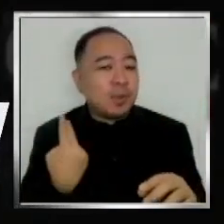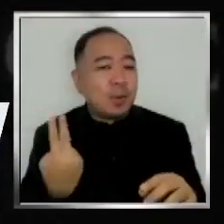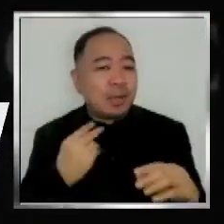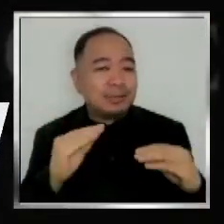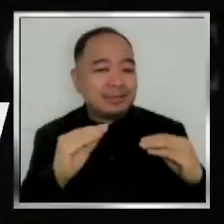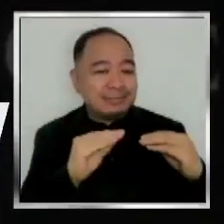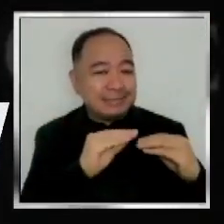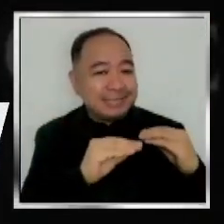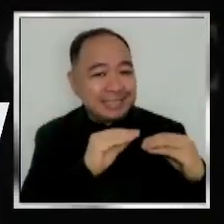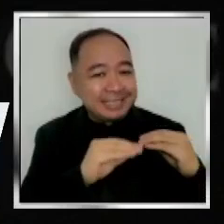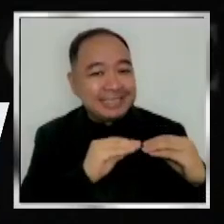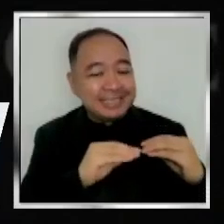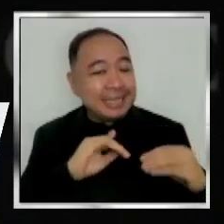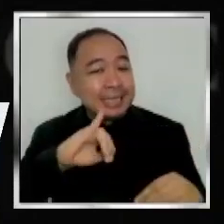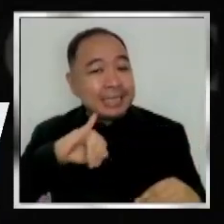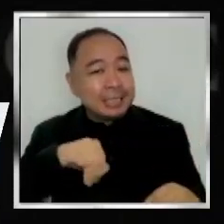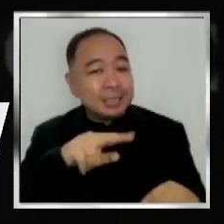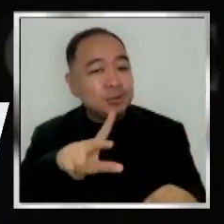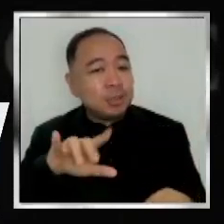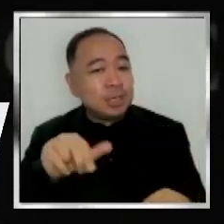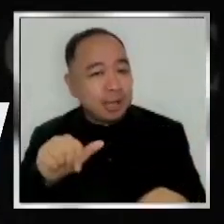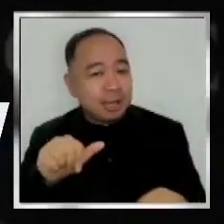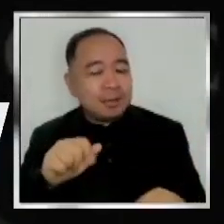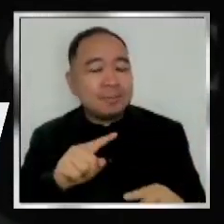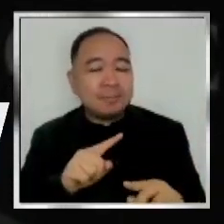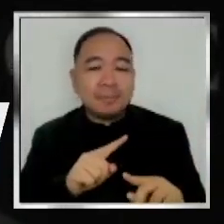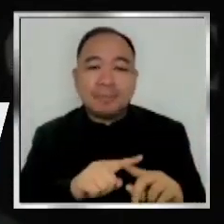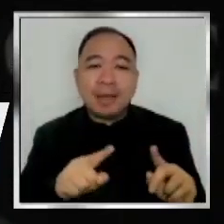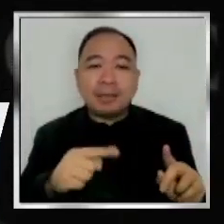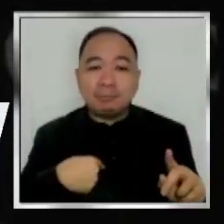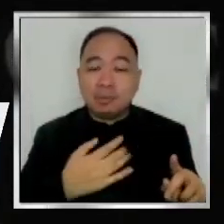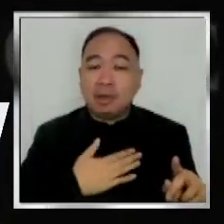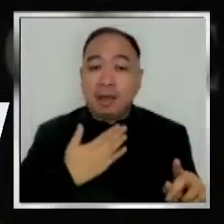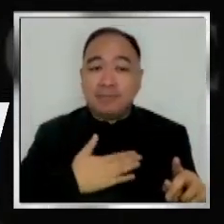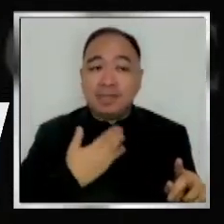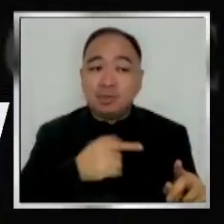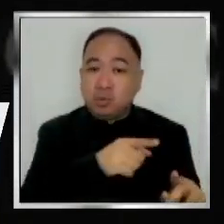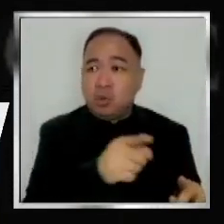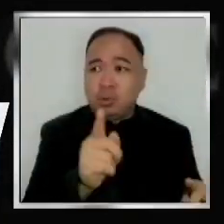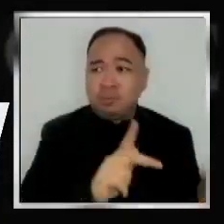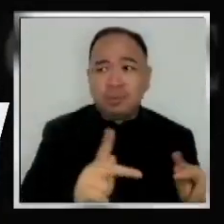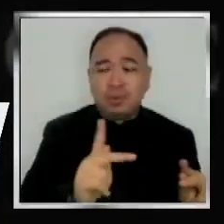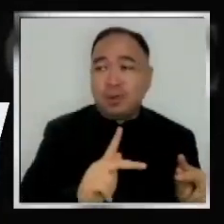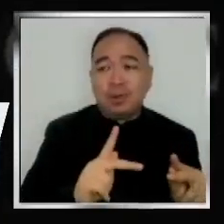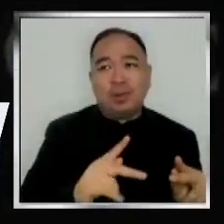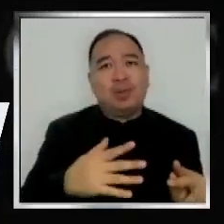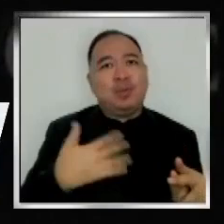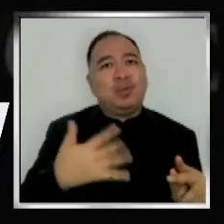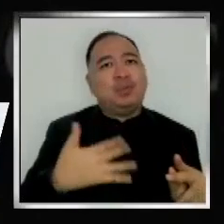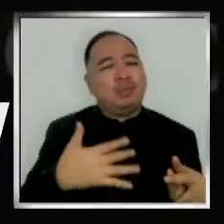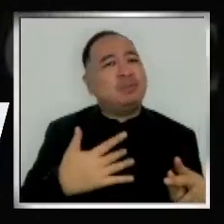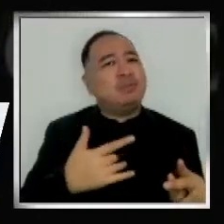But yun, happy ako sa naging reaction naman ng ibang mga nakakita.